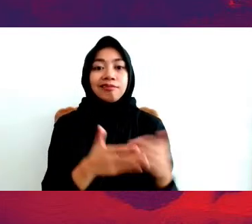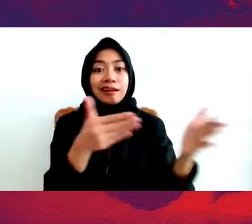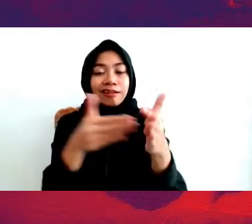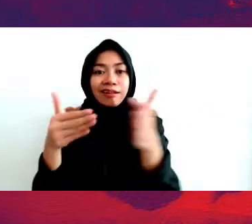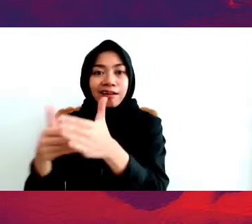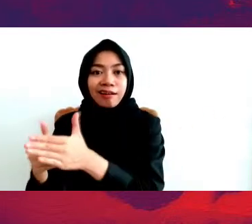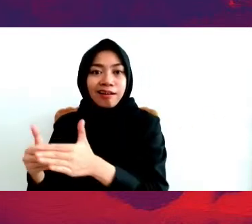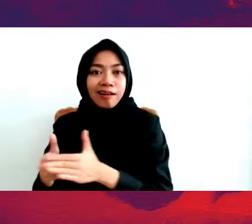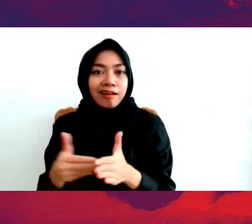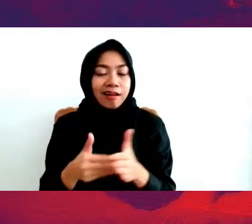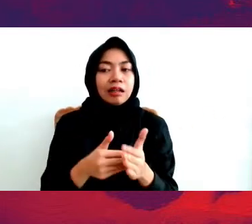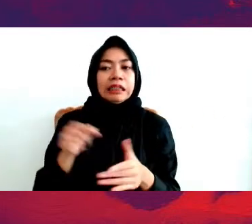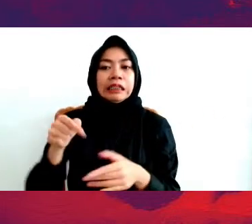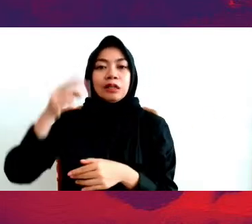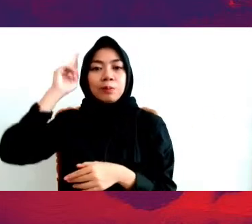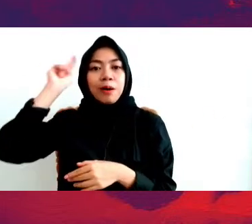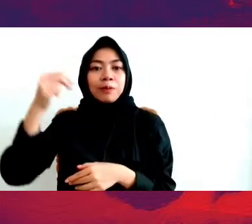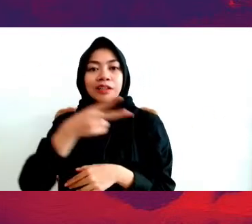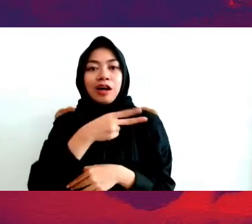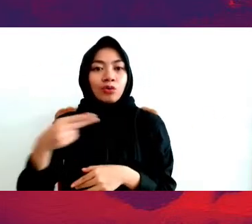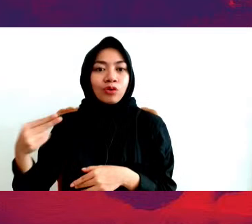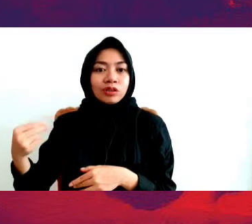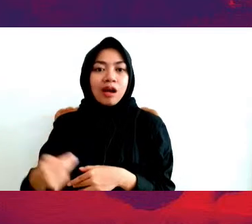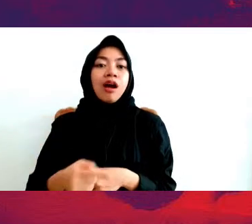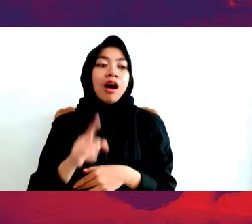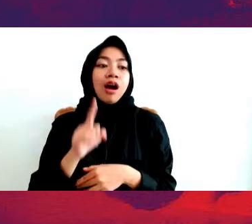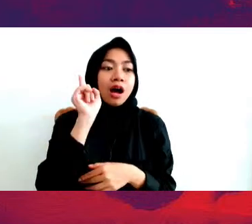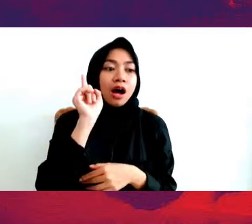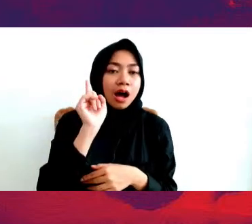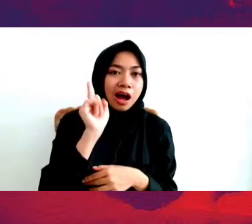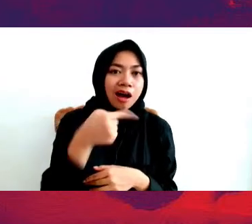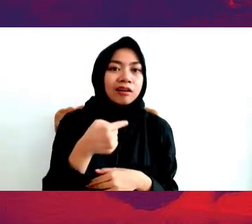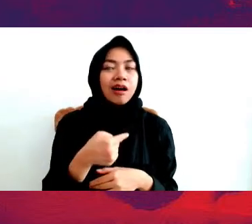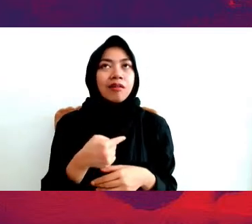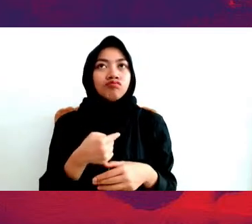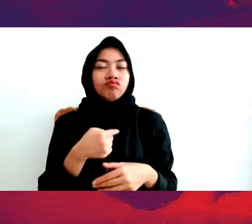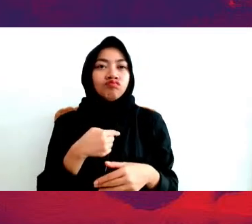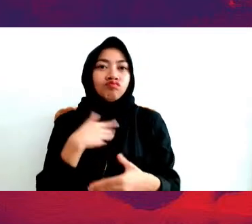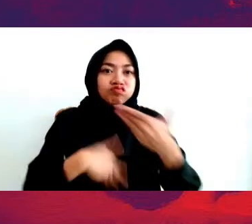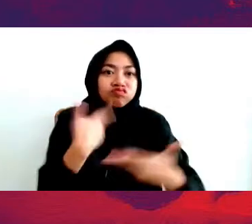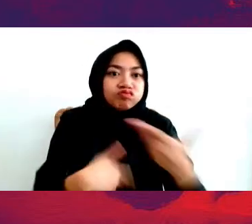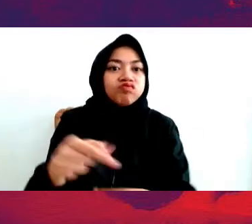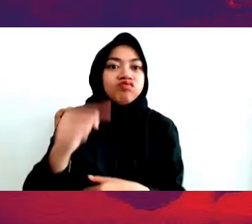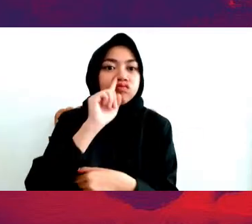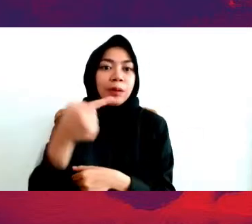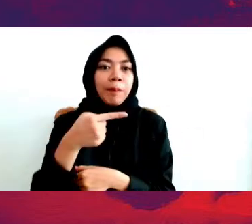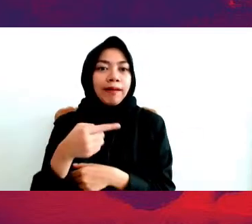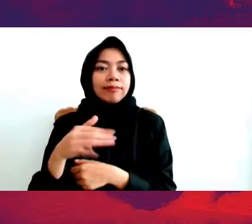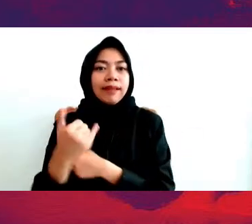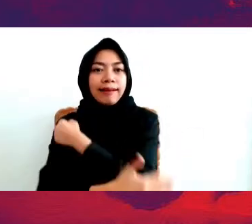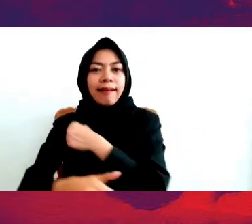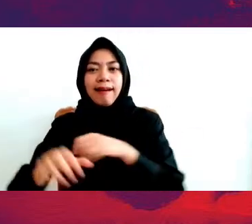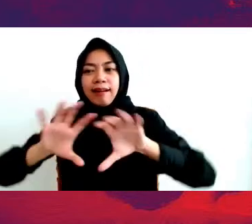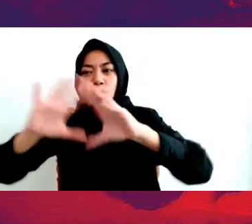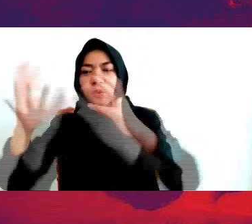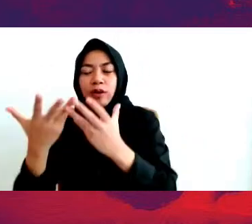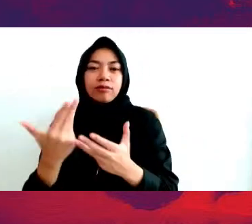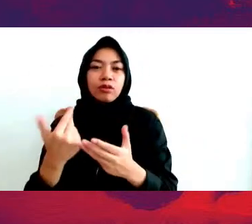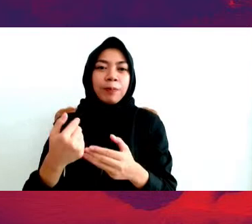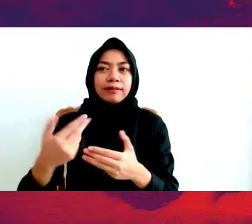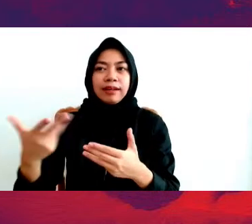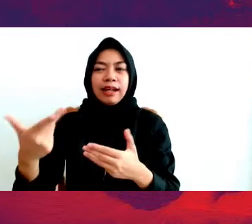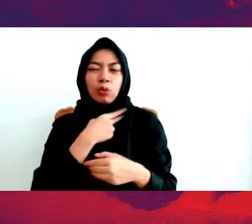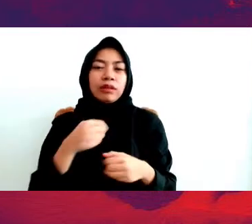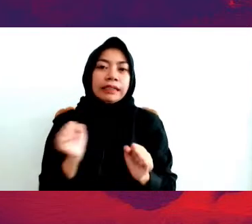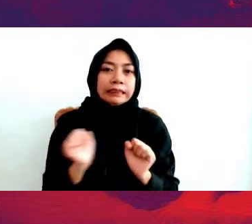the government of Indonesia did move relatively quite quickly when you compare it with many other governments around the world.